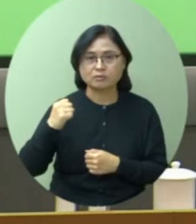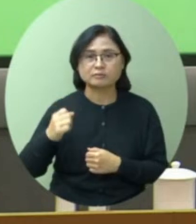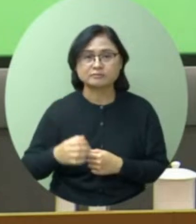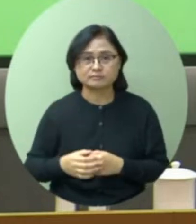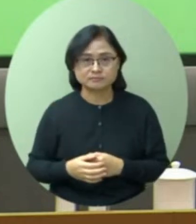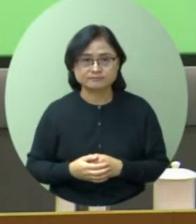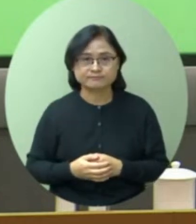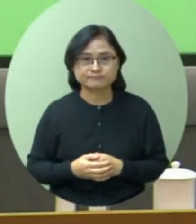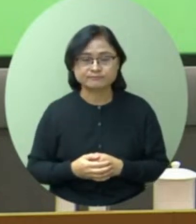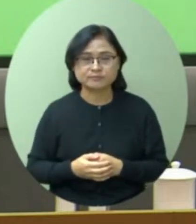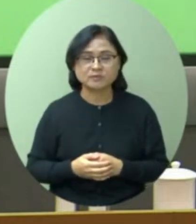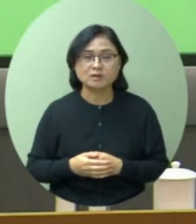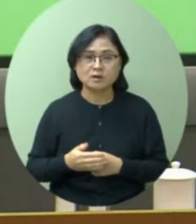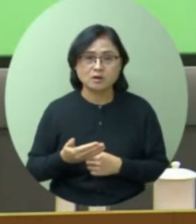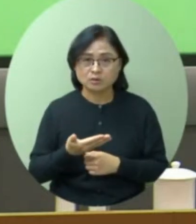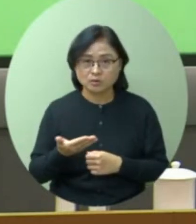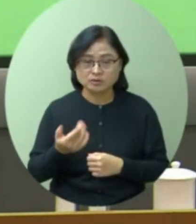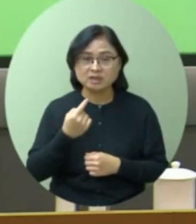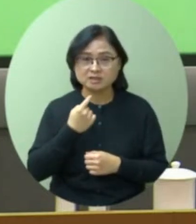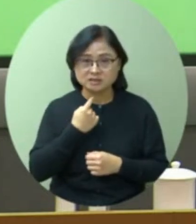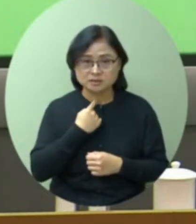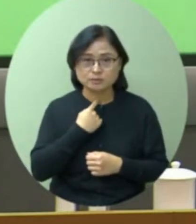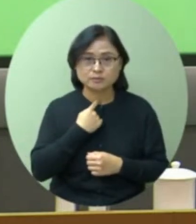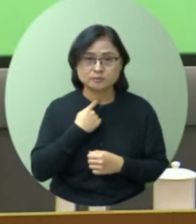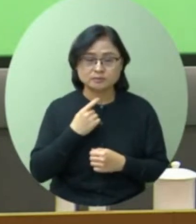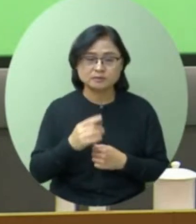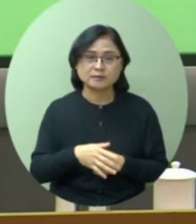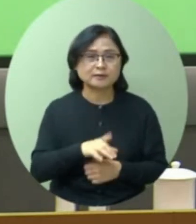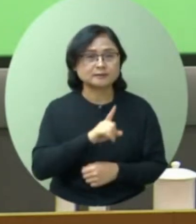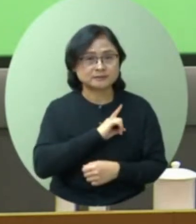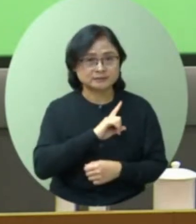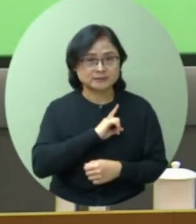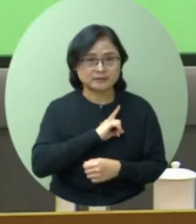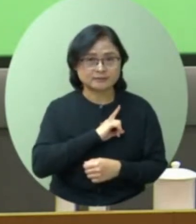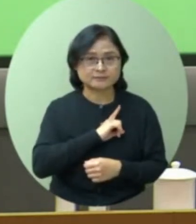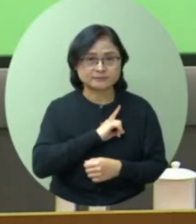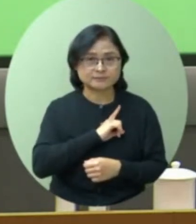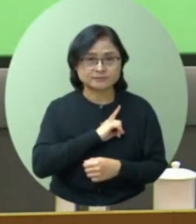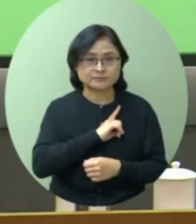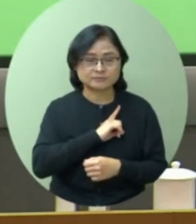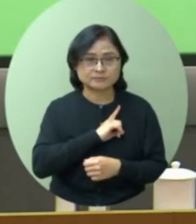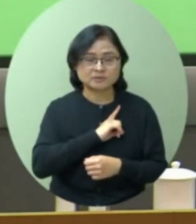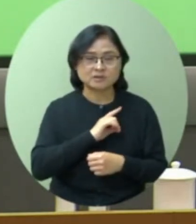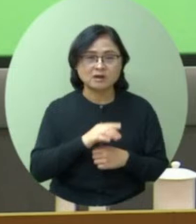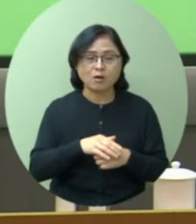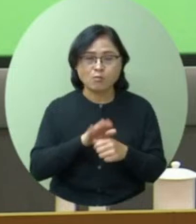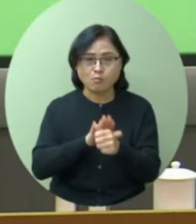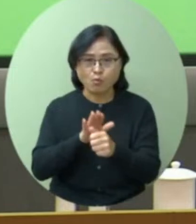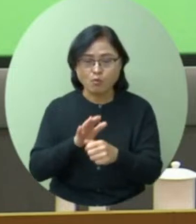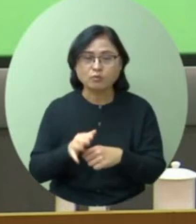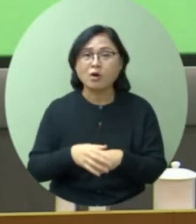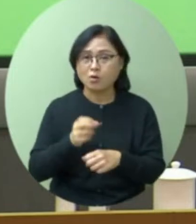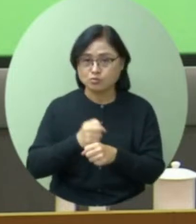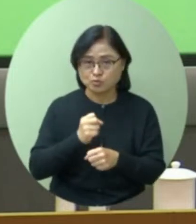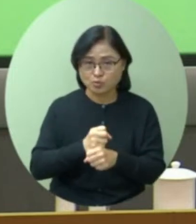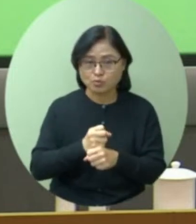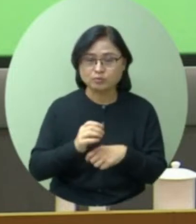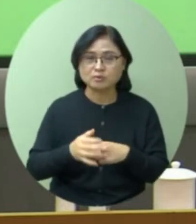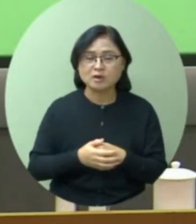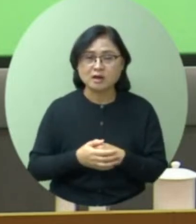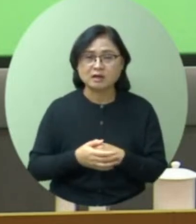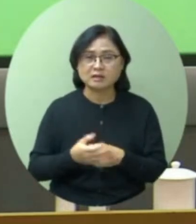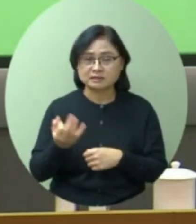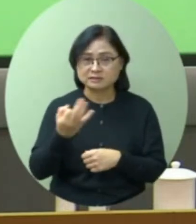overall good. And all these 3 systems work towards the same goal of creating